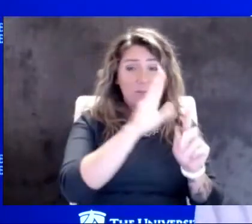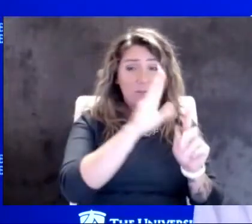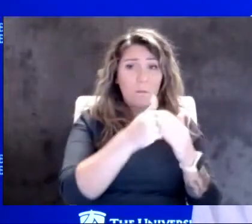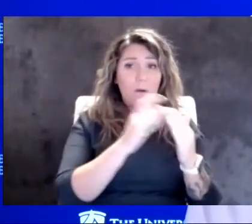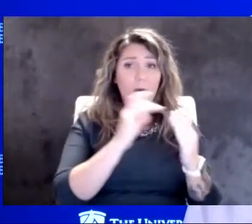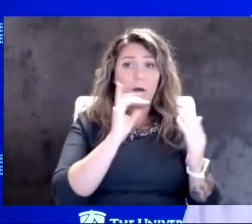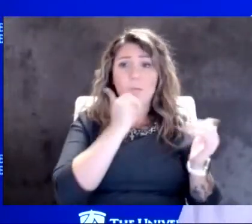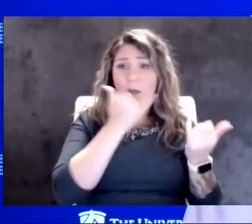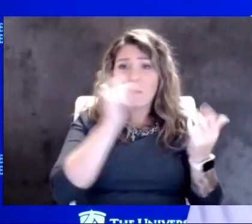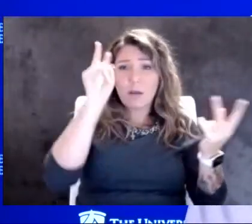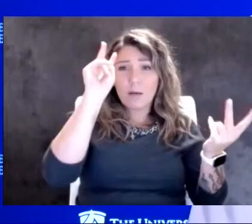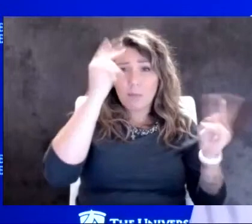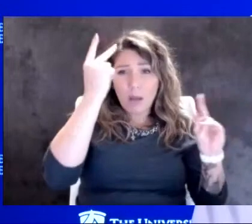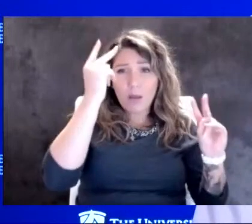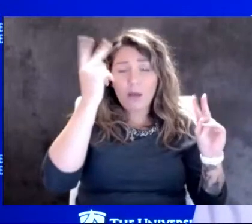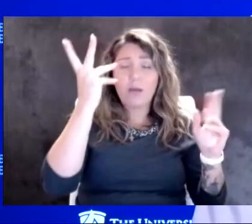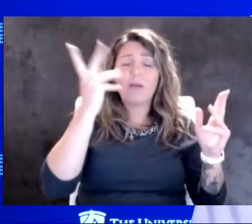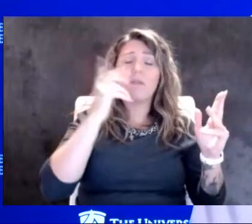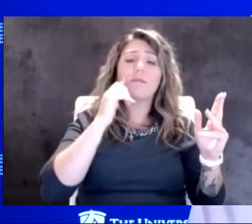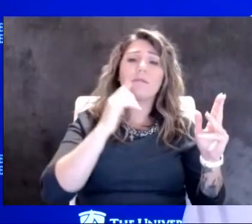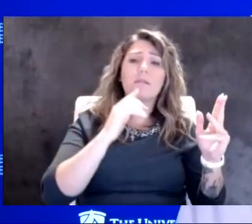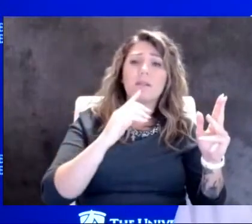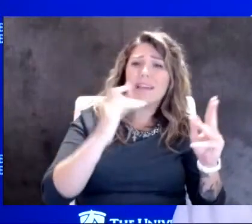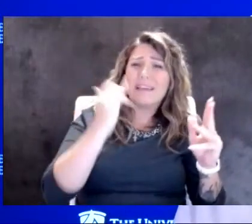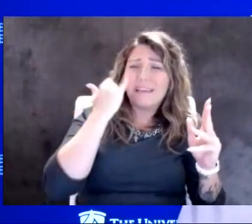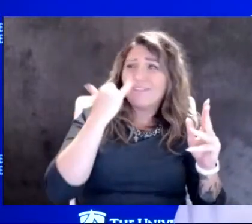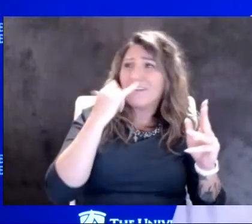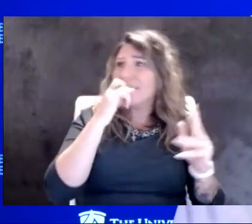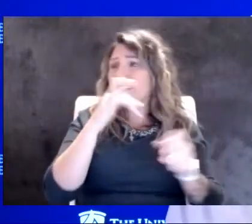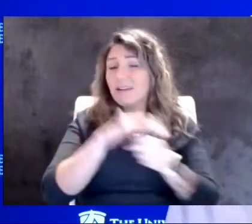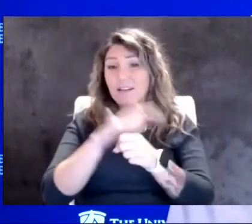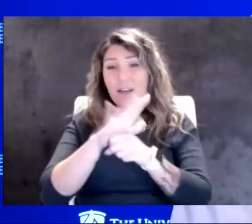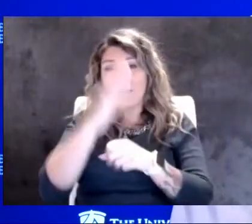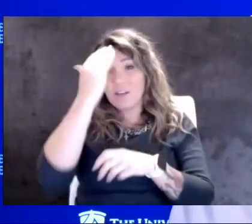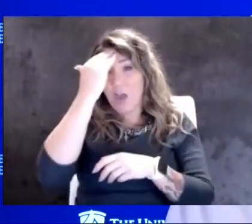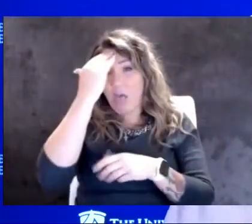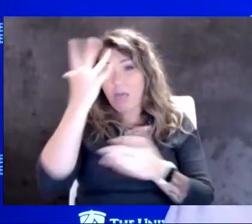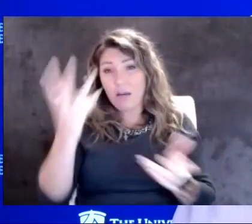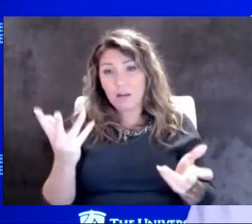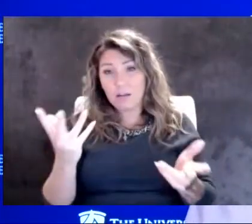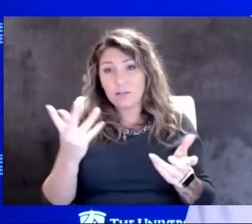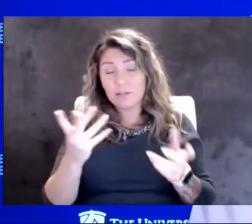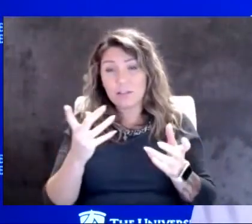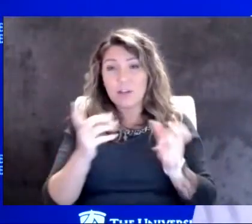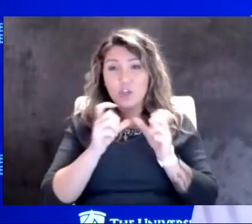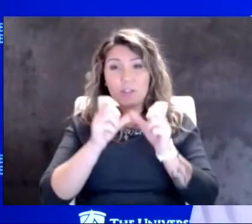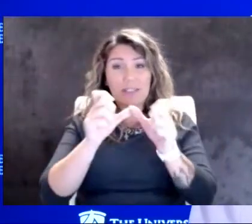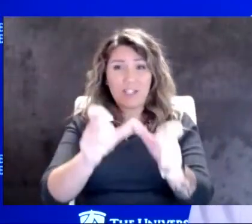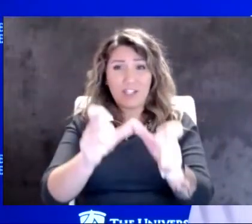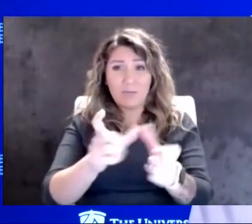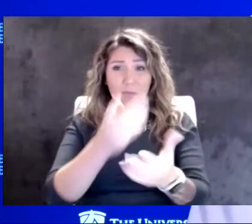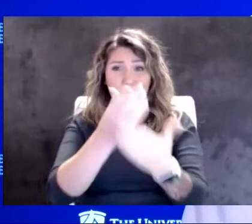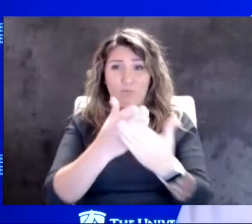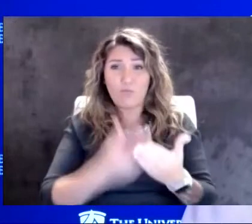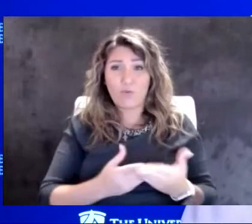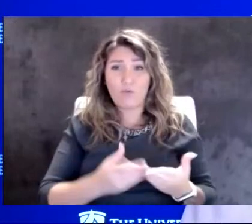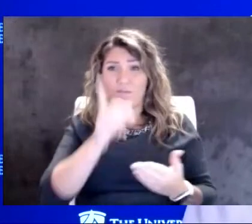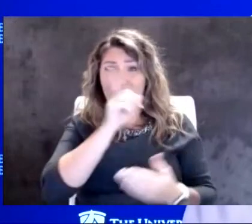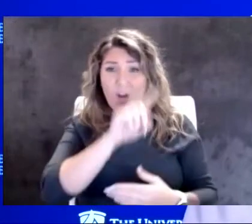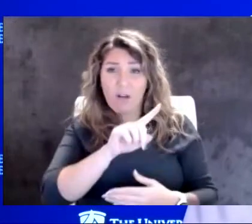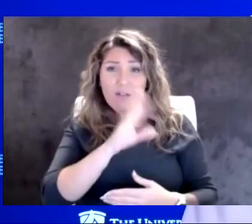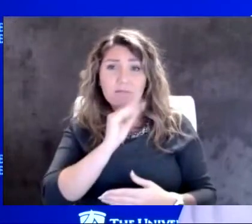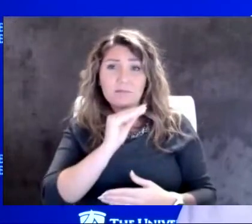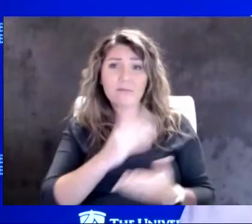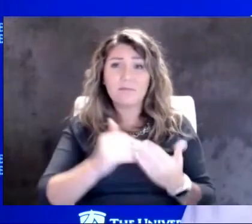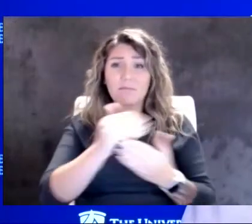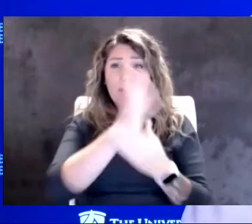whether conscious or unconscious or just lack of knowledge, these are continuing to be debunked by getting good data about that. The bottom